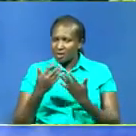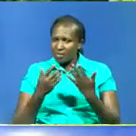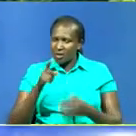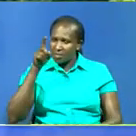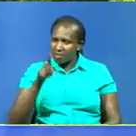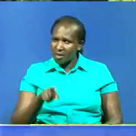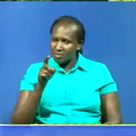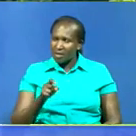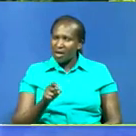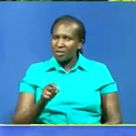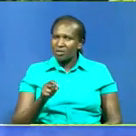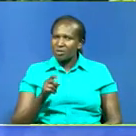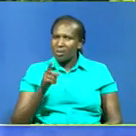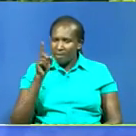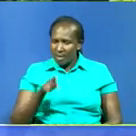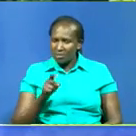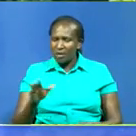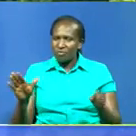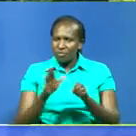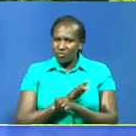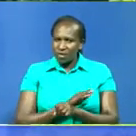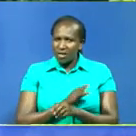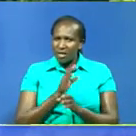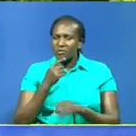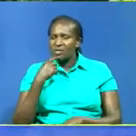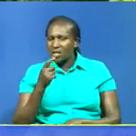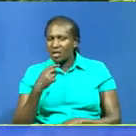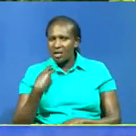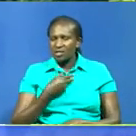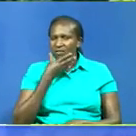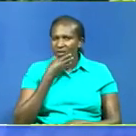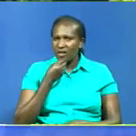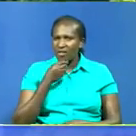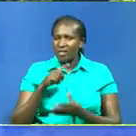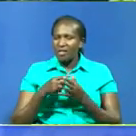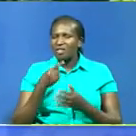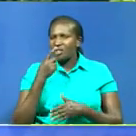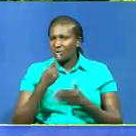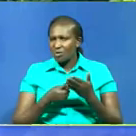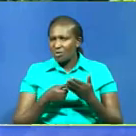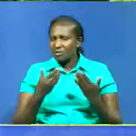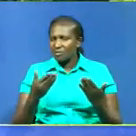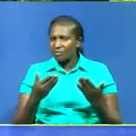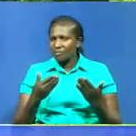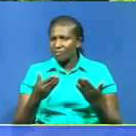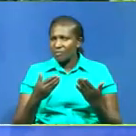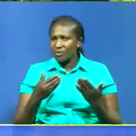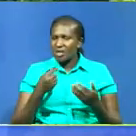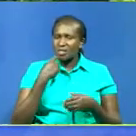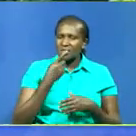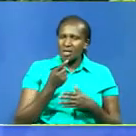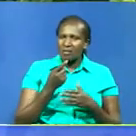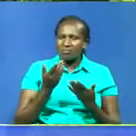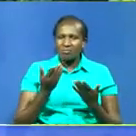liwalo ni lazima nifanye. Why? Because I said it. And the moment you say it as a father, unakuta wanasema daddy said. Hawasemagi by the Bible